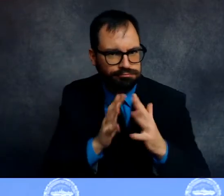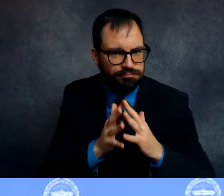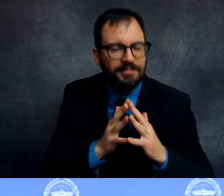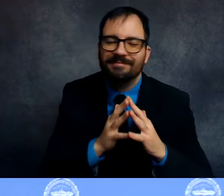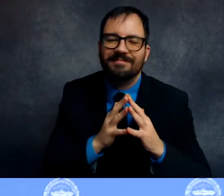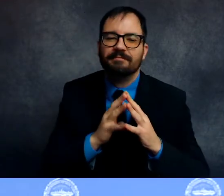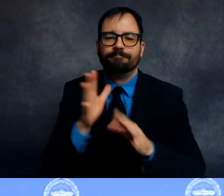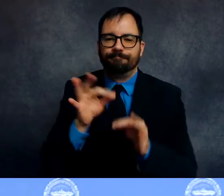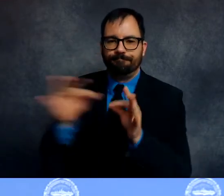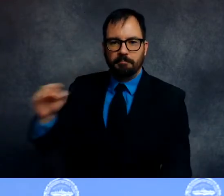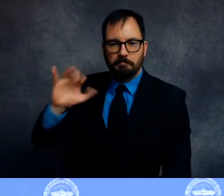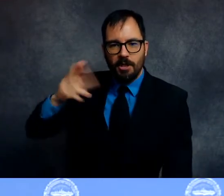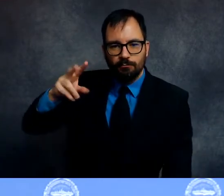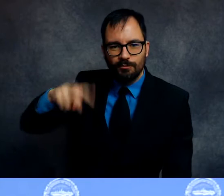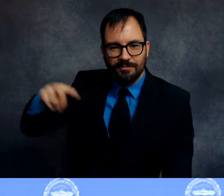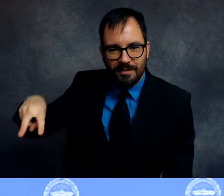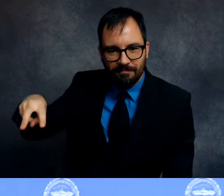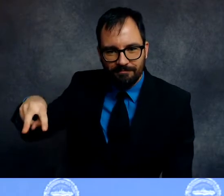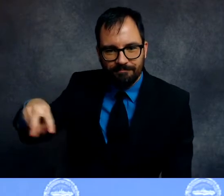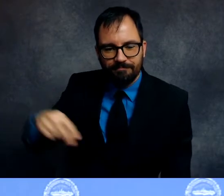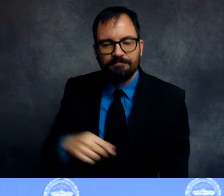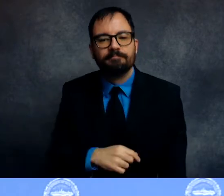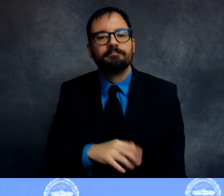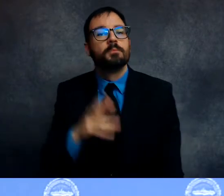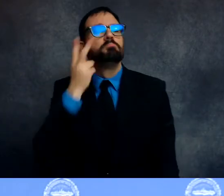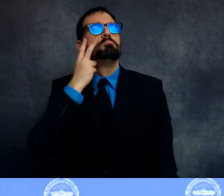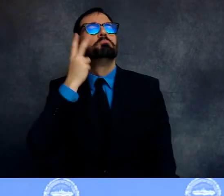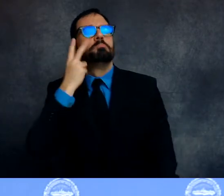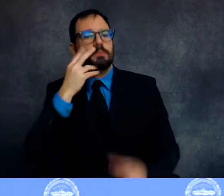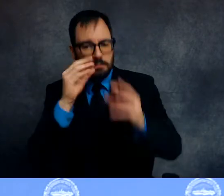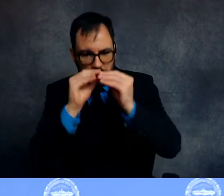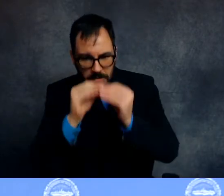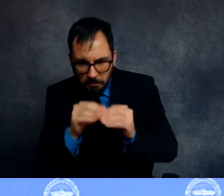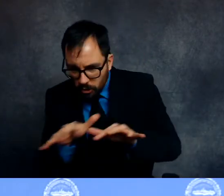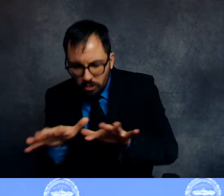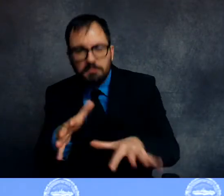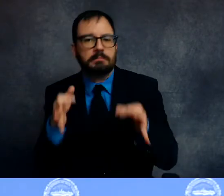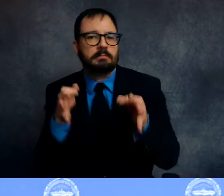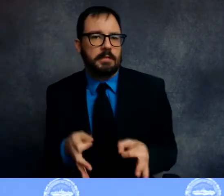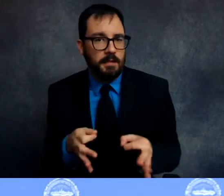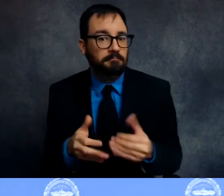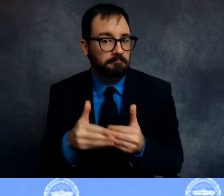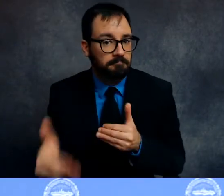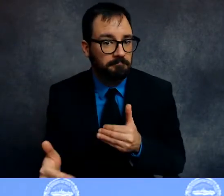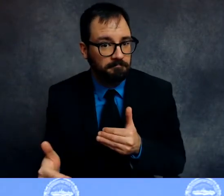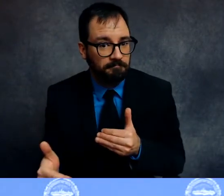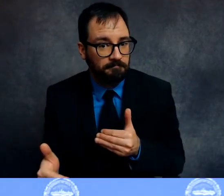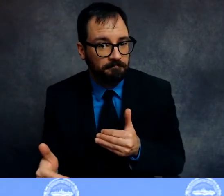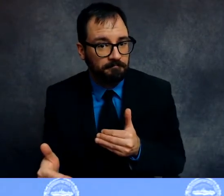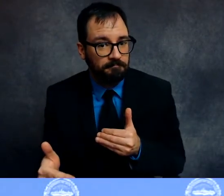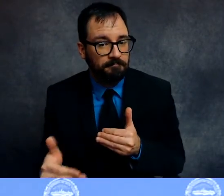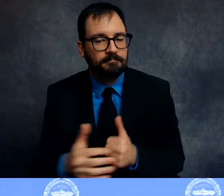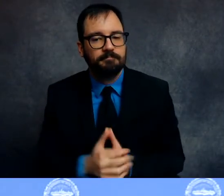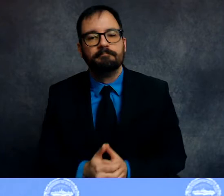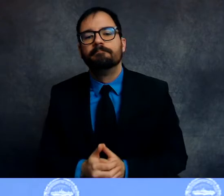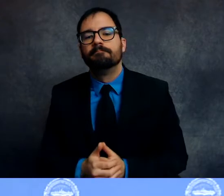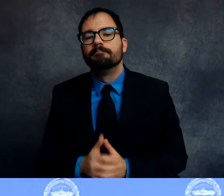22nd. On those steps, as well as phase 4, we will be moving forward on March 22nd.